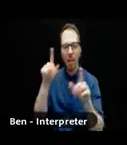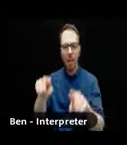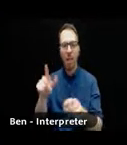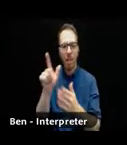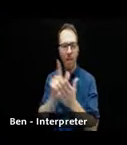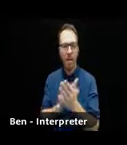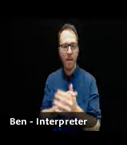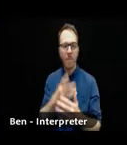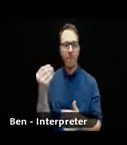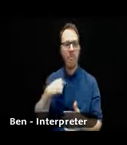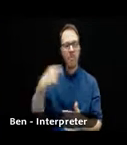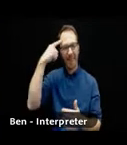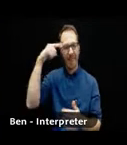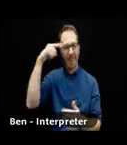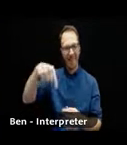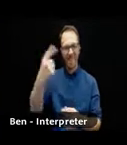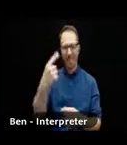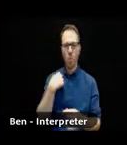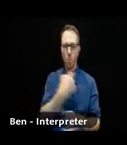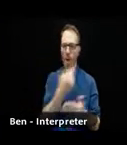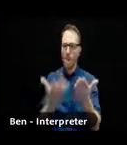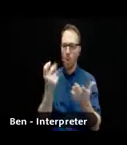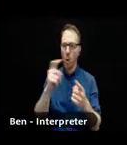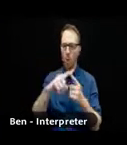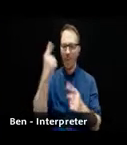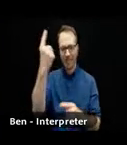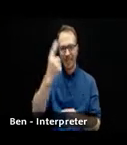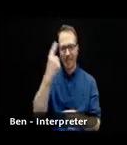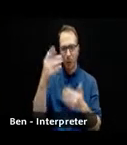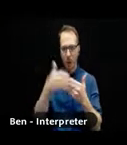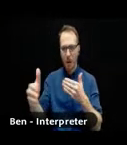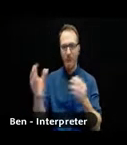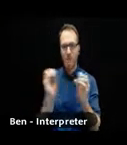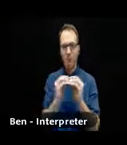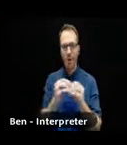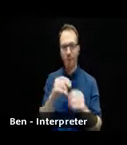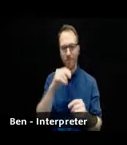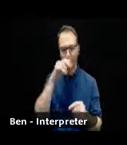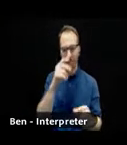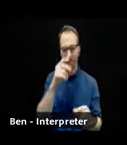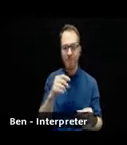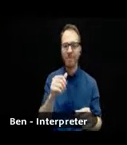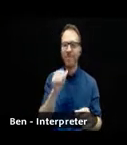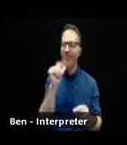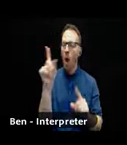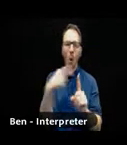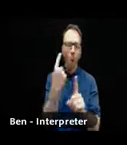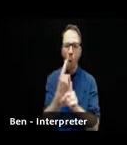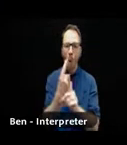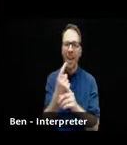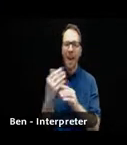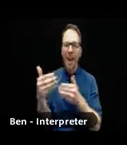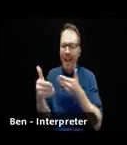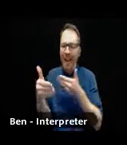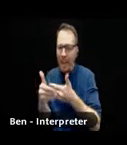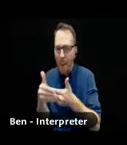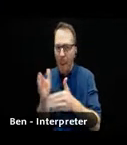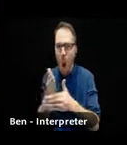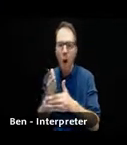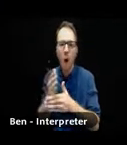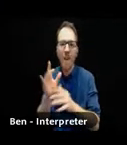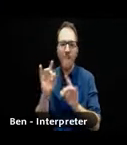And I think that this is something that we might want to consider more for not just intimate partner violence, but in all homicide cases